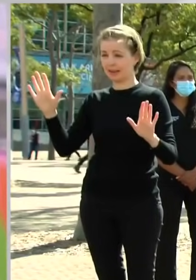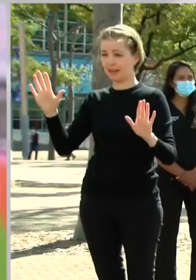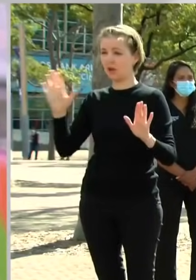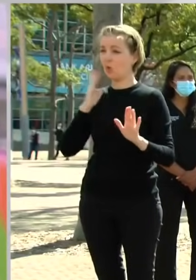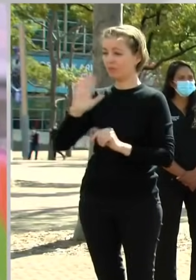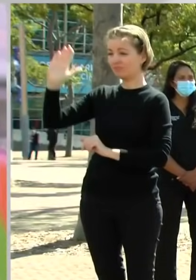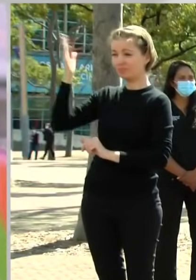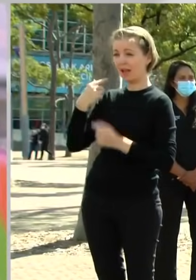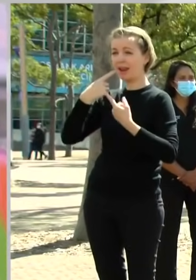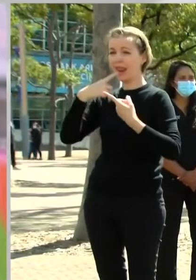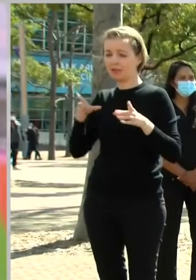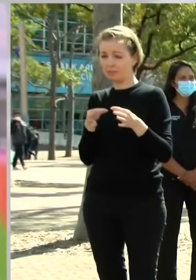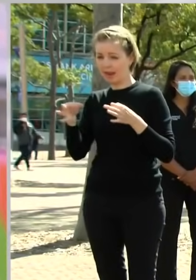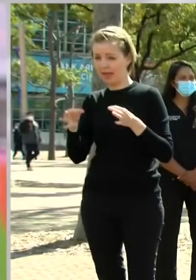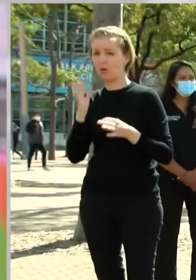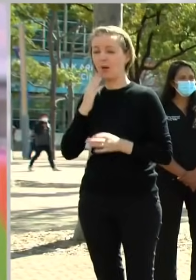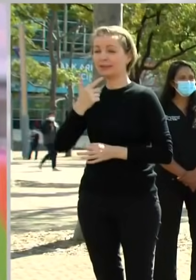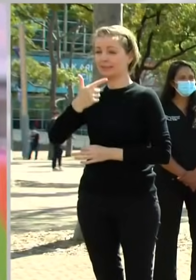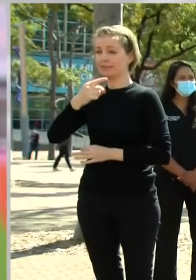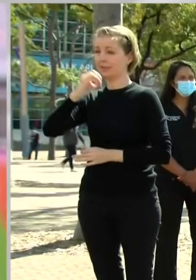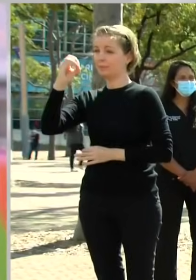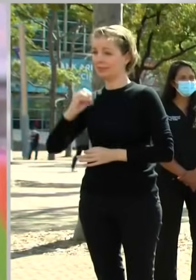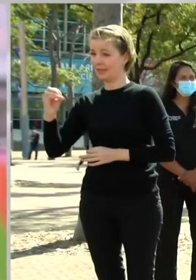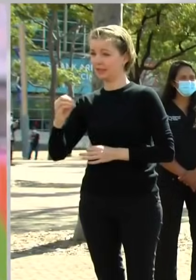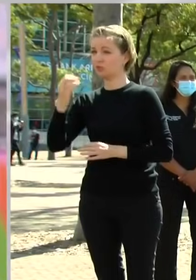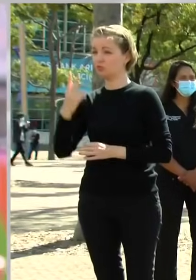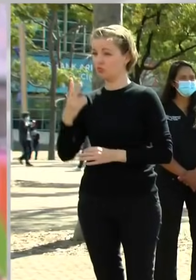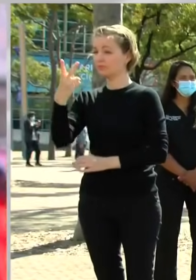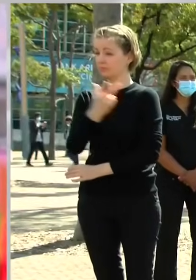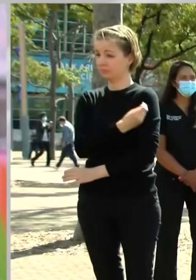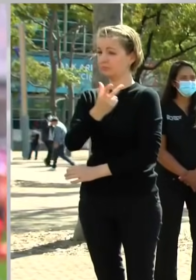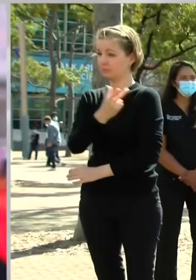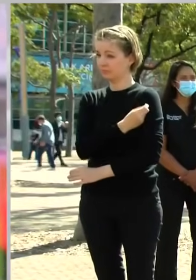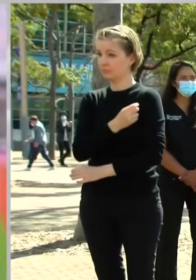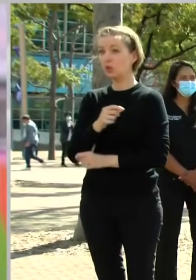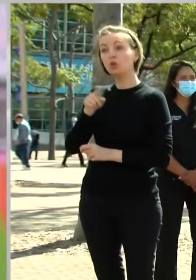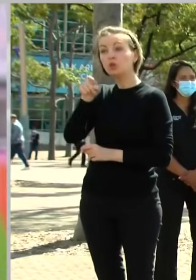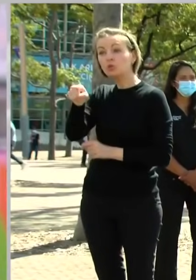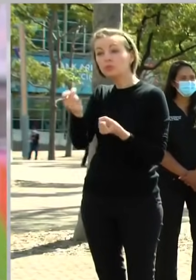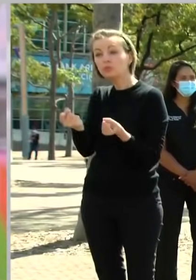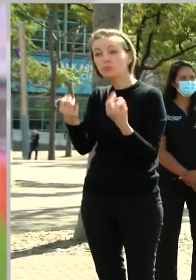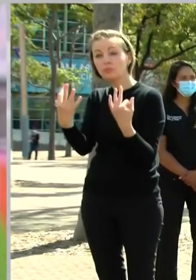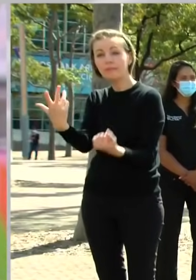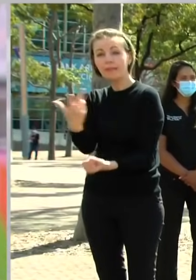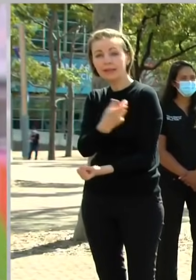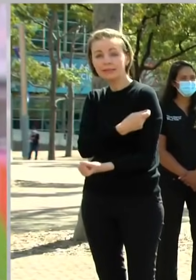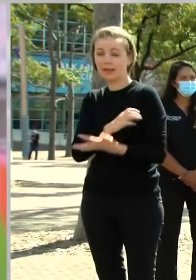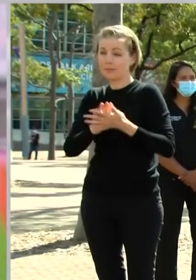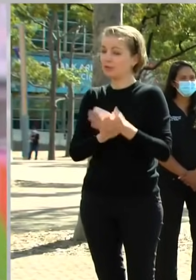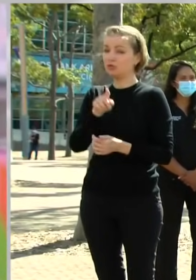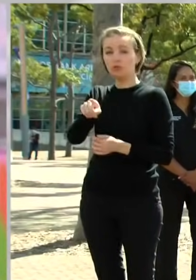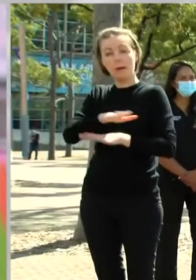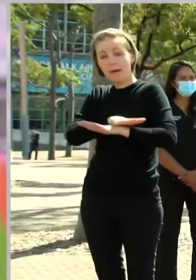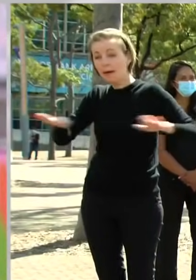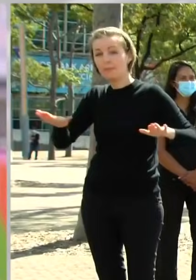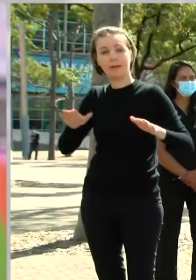roadmap. At 70%, if you're not vaccinated, there will be a health order. It will be the law that if you're not vaccinated, you can't attend